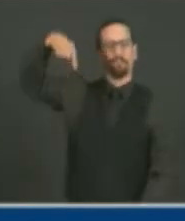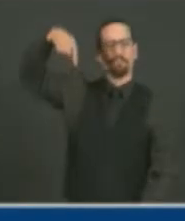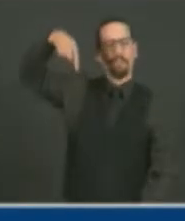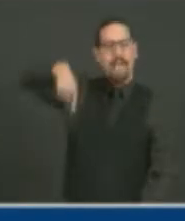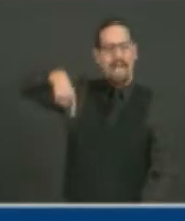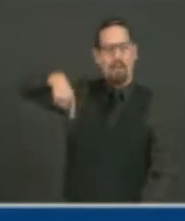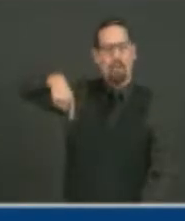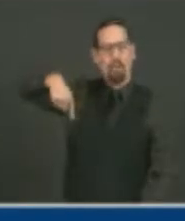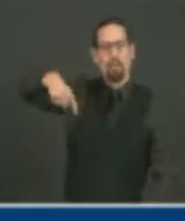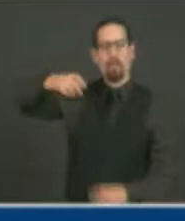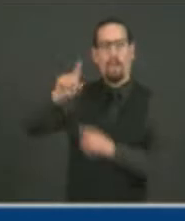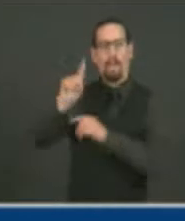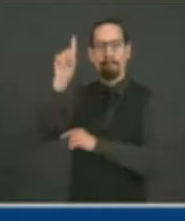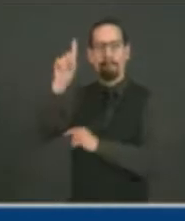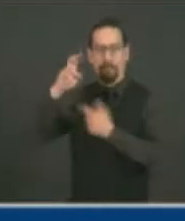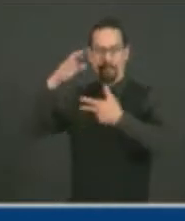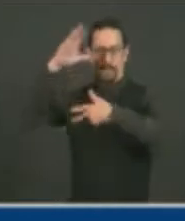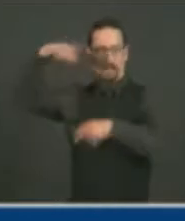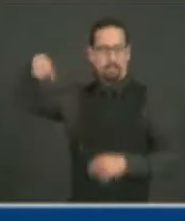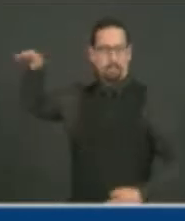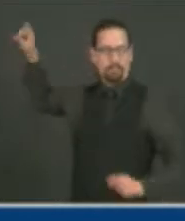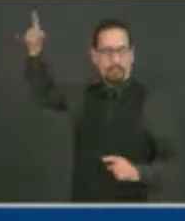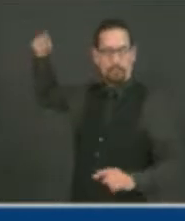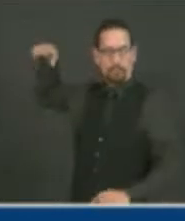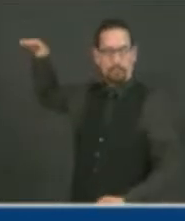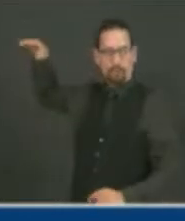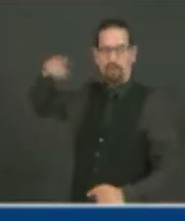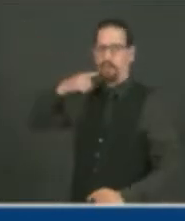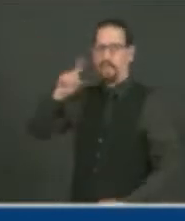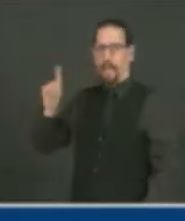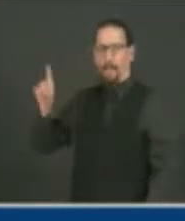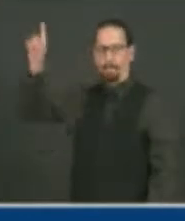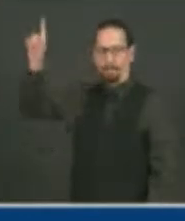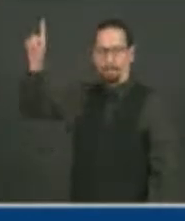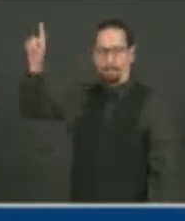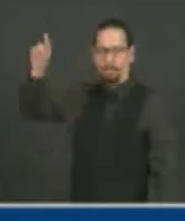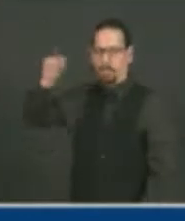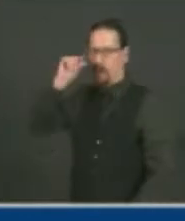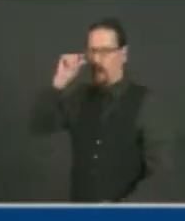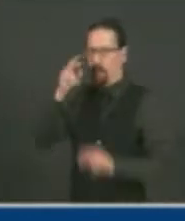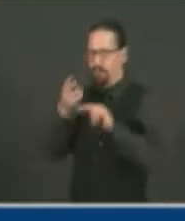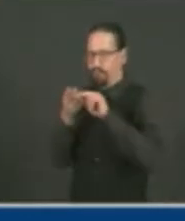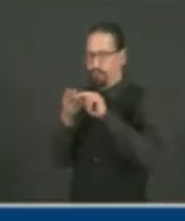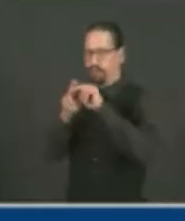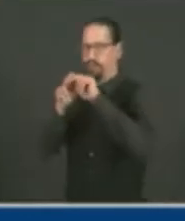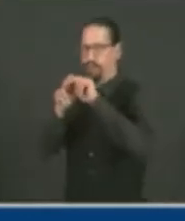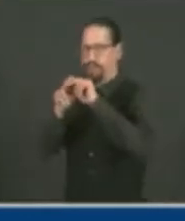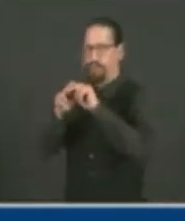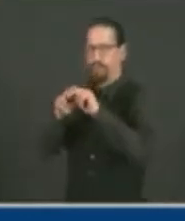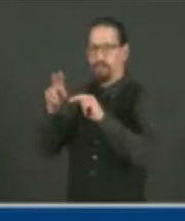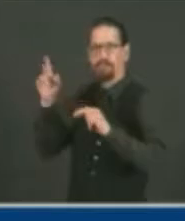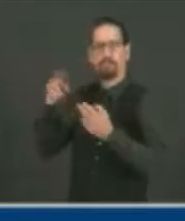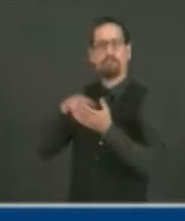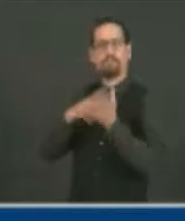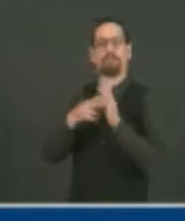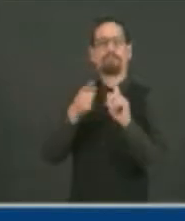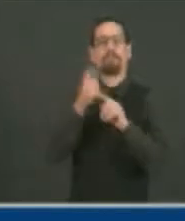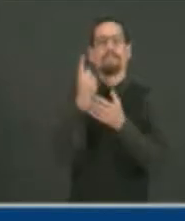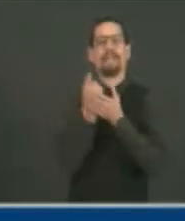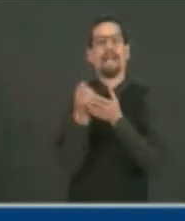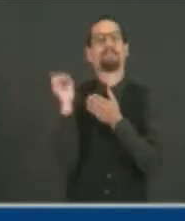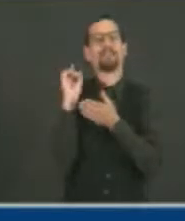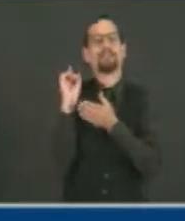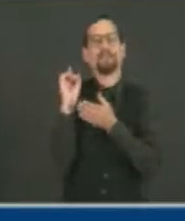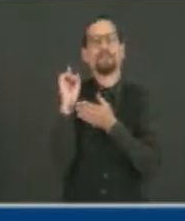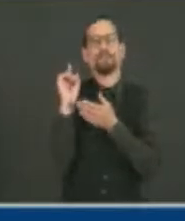the previous week. So for example, this week, you'll see the metric for percent positive and new cases is trending